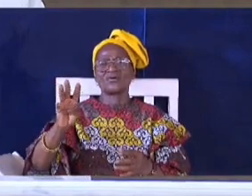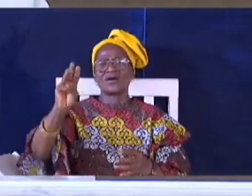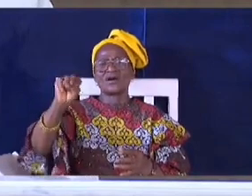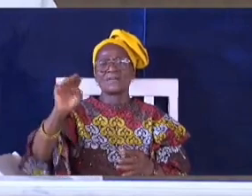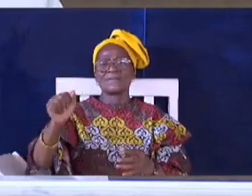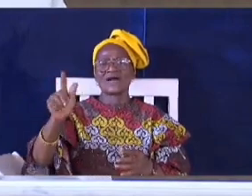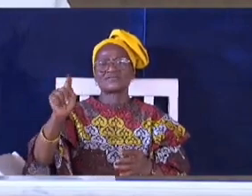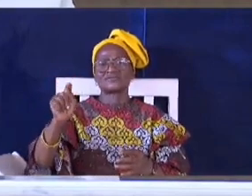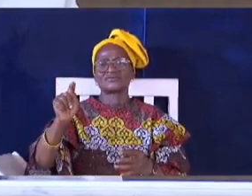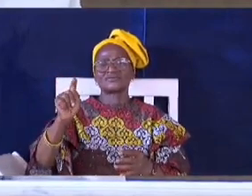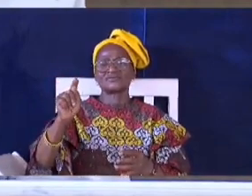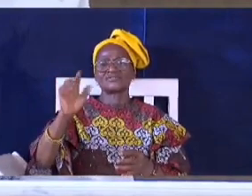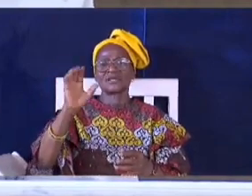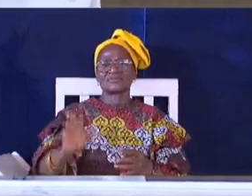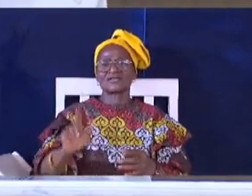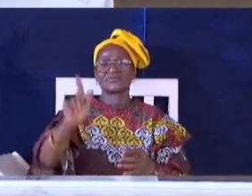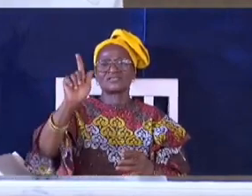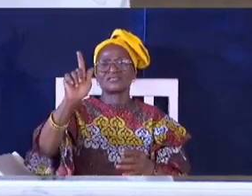Matthew 21,